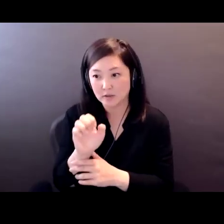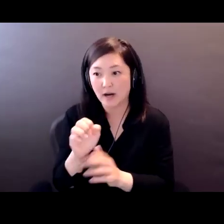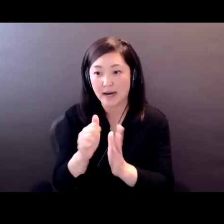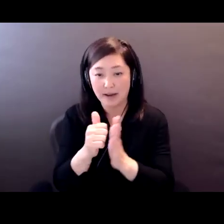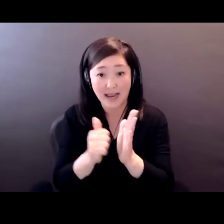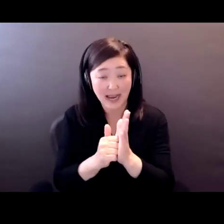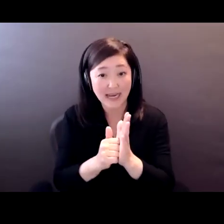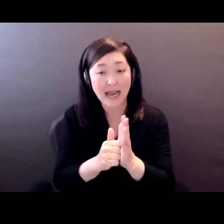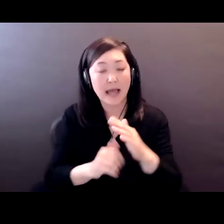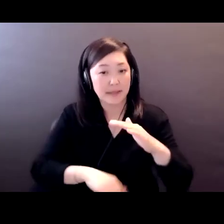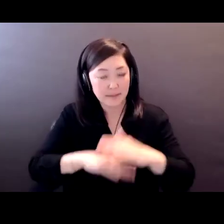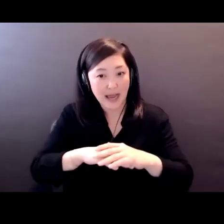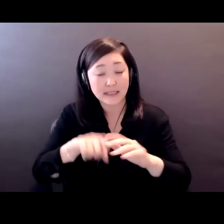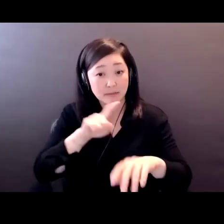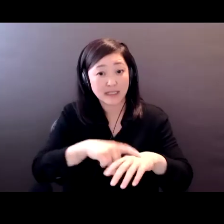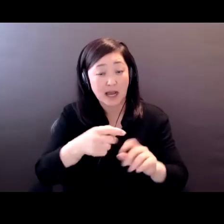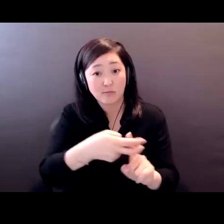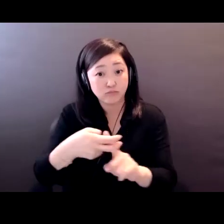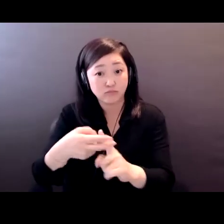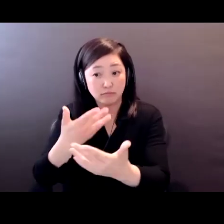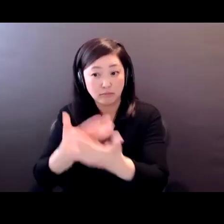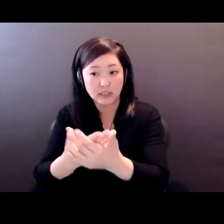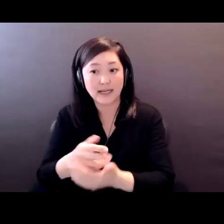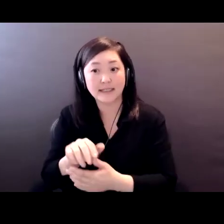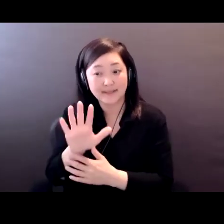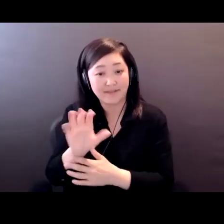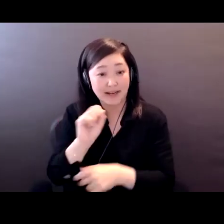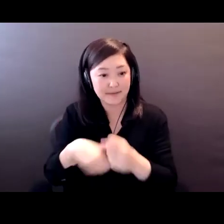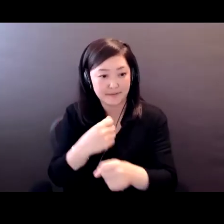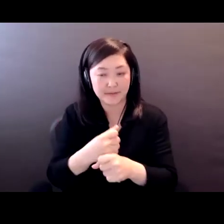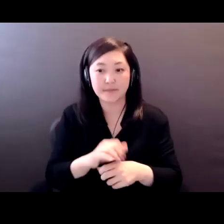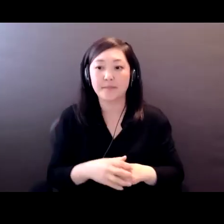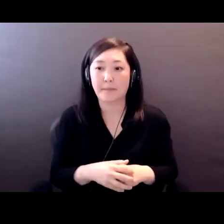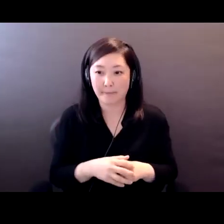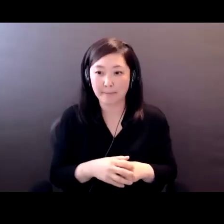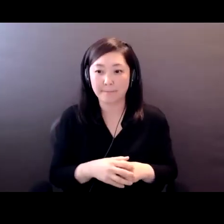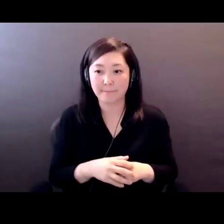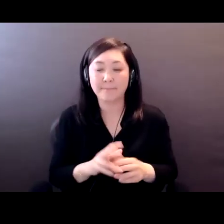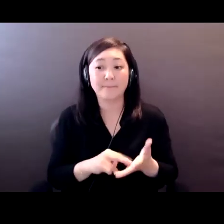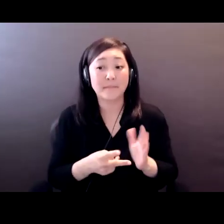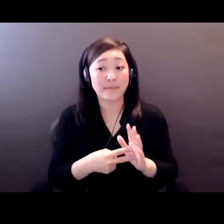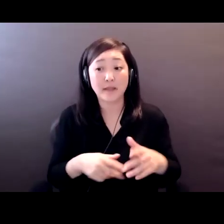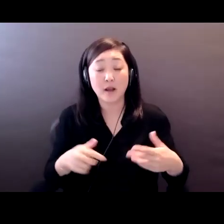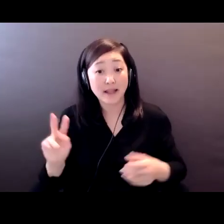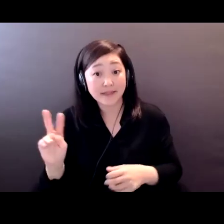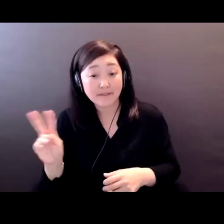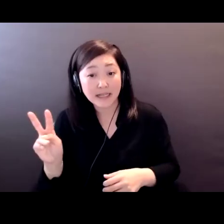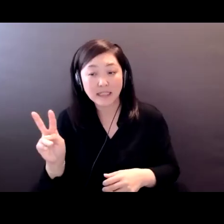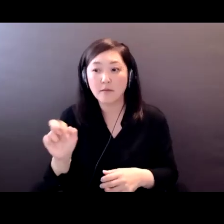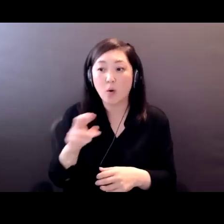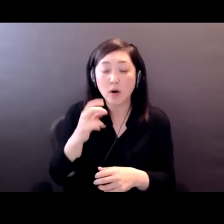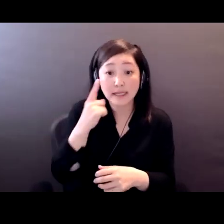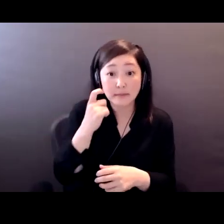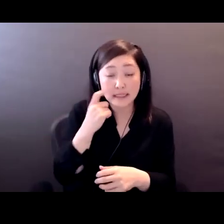in prison. The offense applies to a victim and suspect who are what's called personally